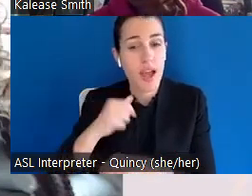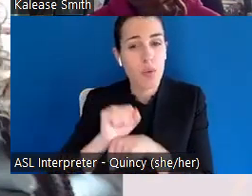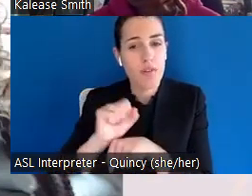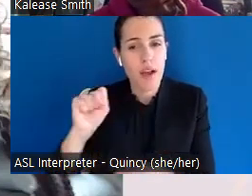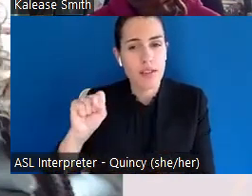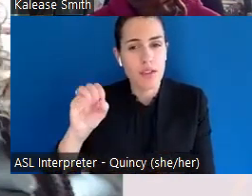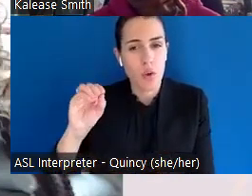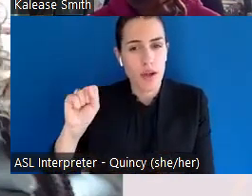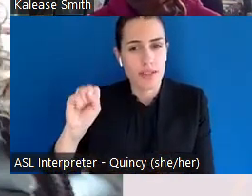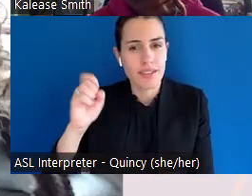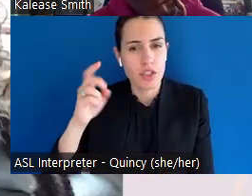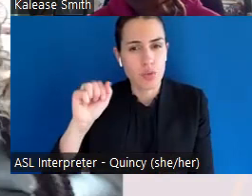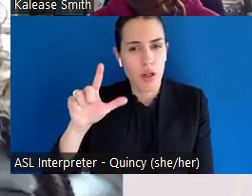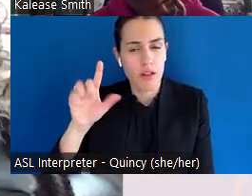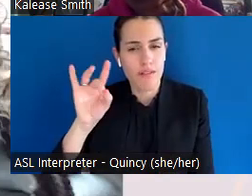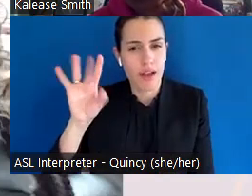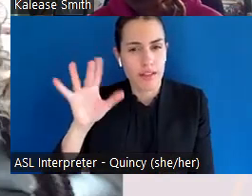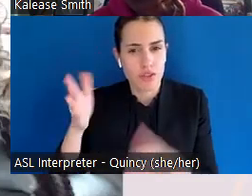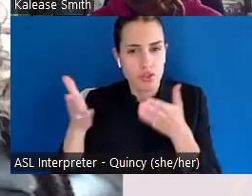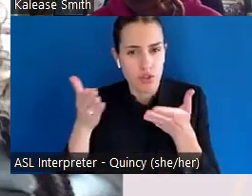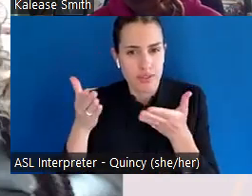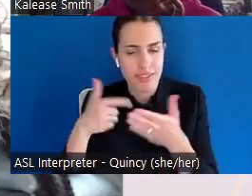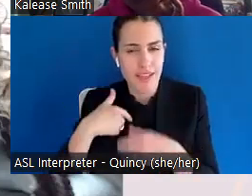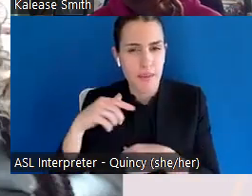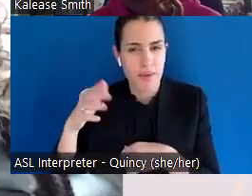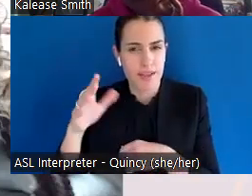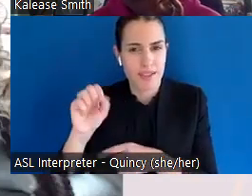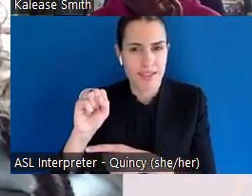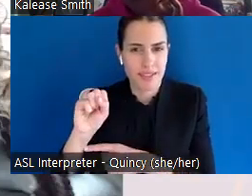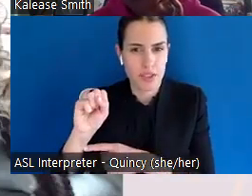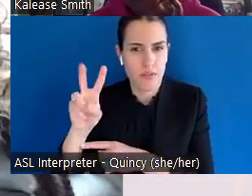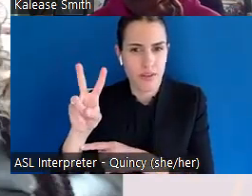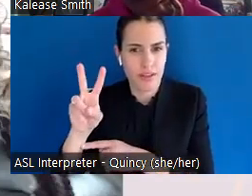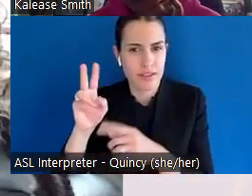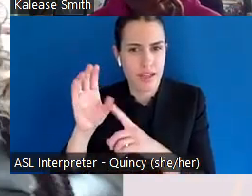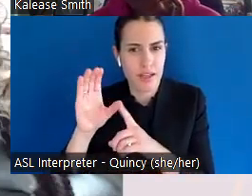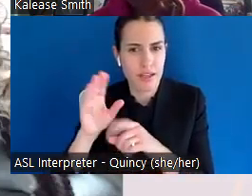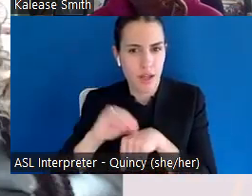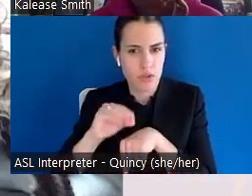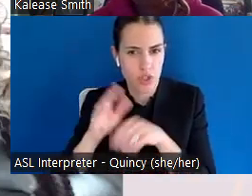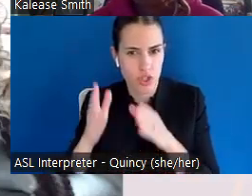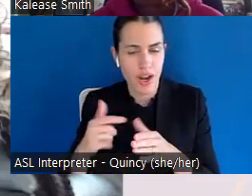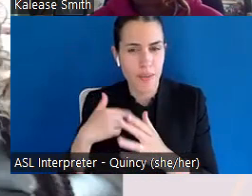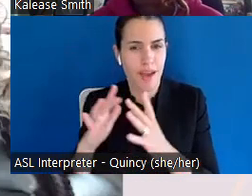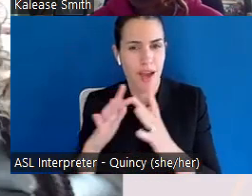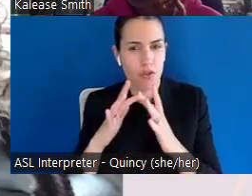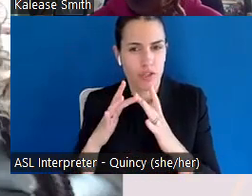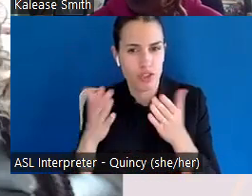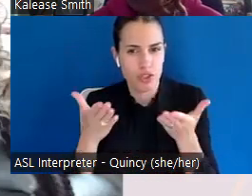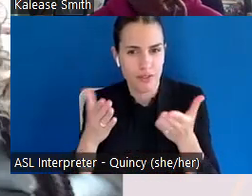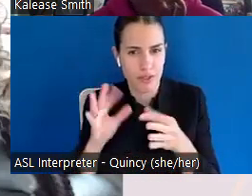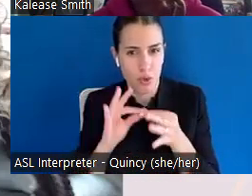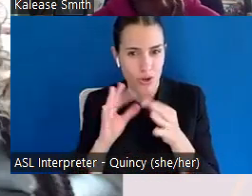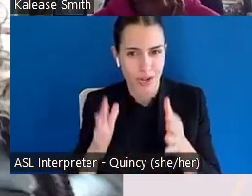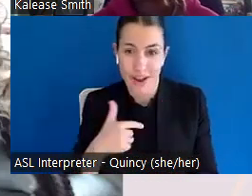Violence Services. I'm a sexual violence counselor, and I'm the outreach service coordinator, which I